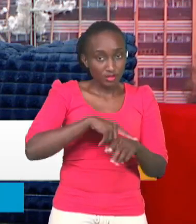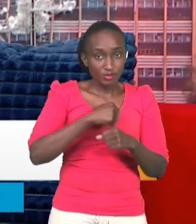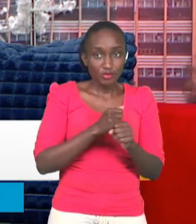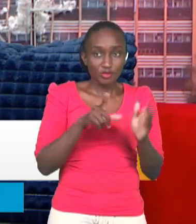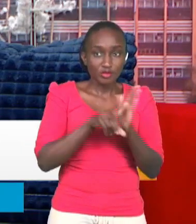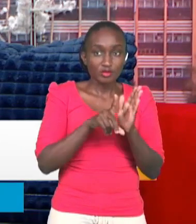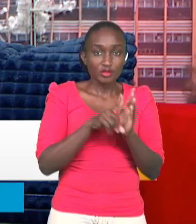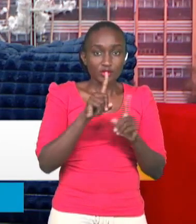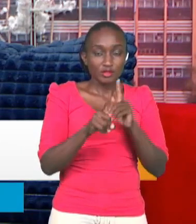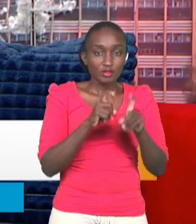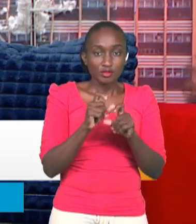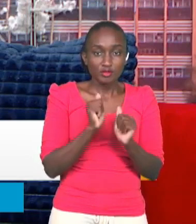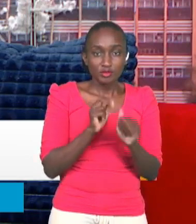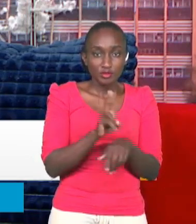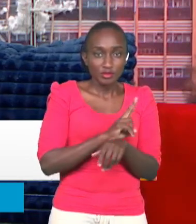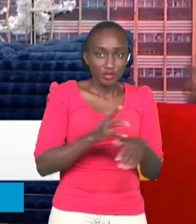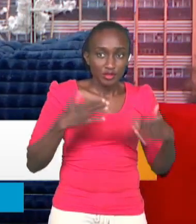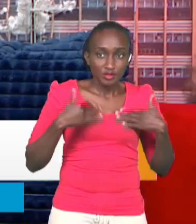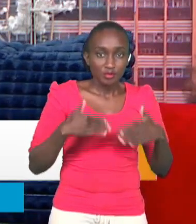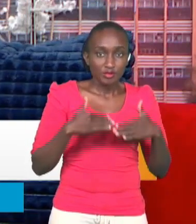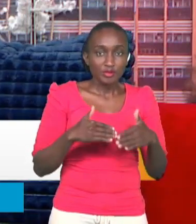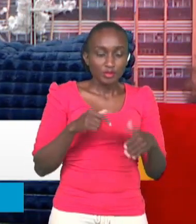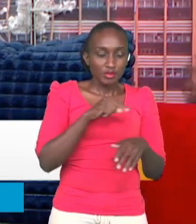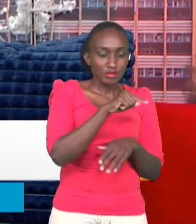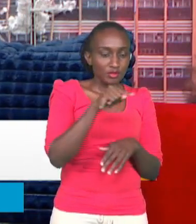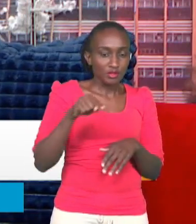the test that is applied is the people around